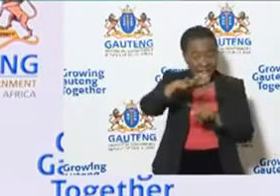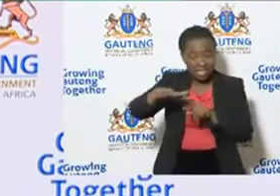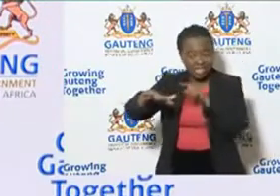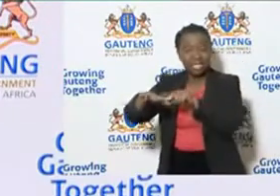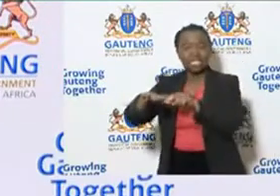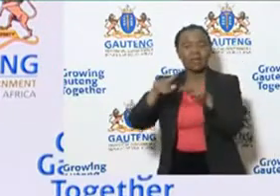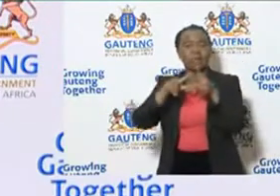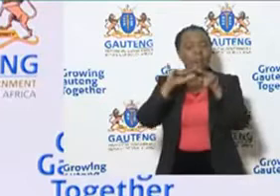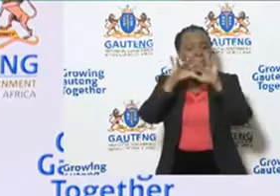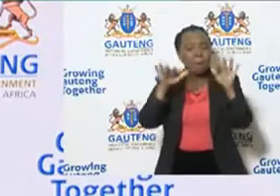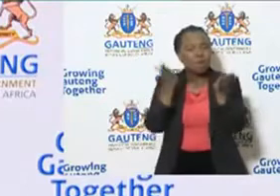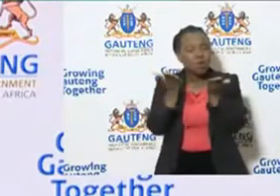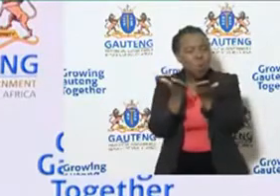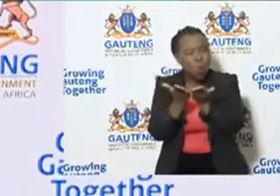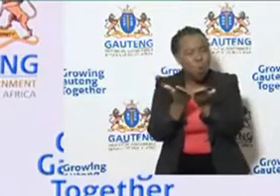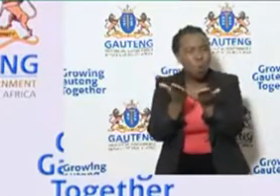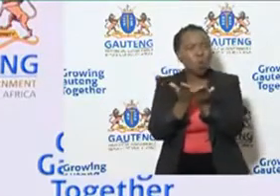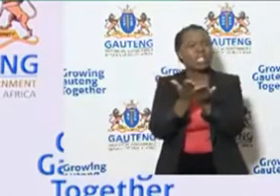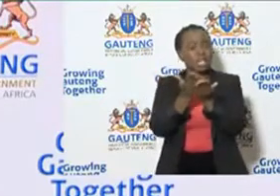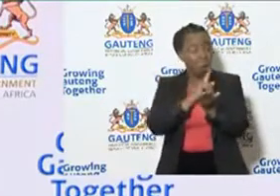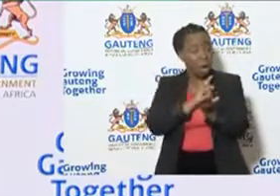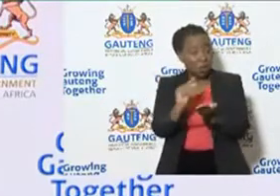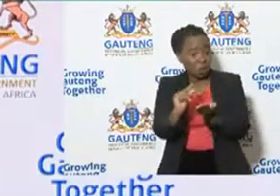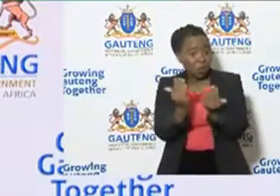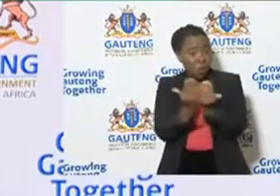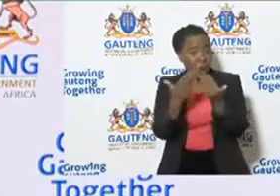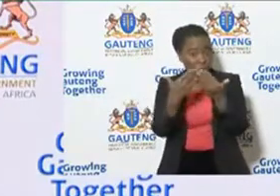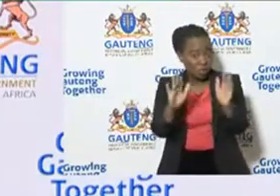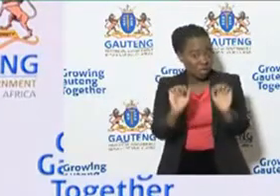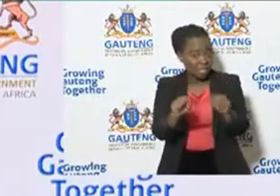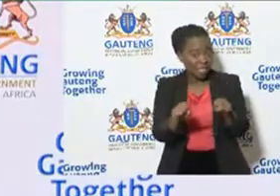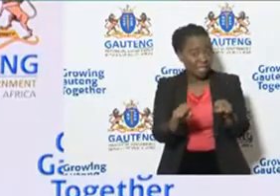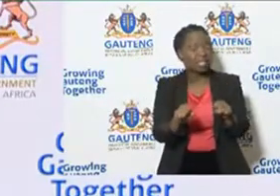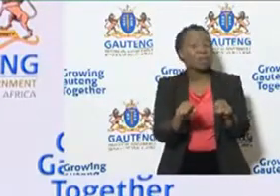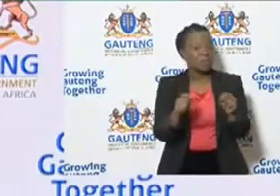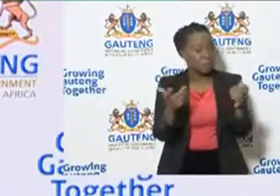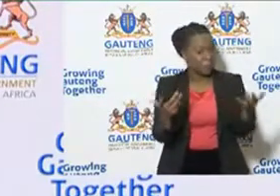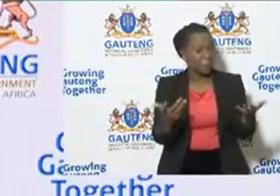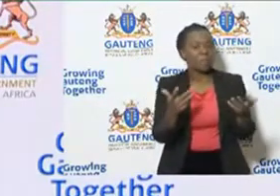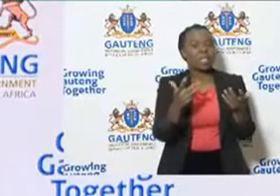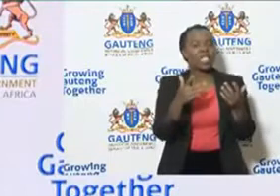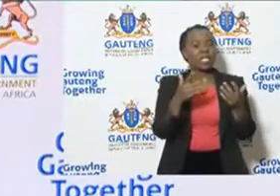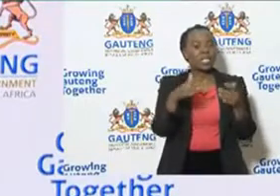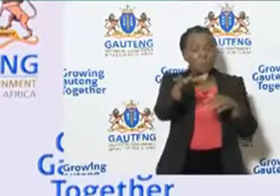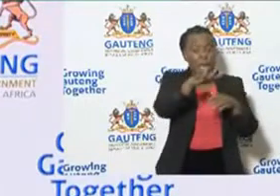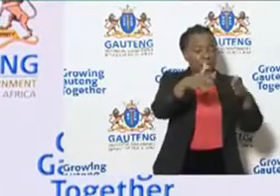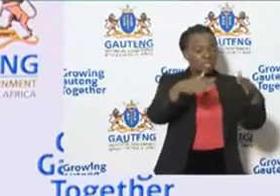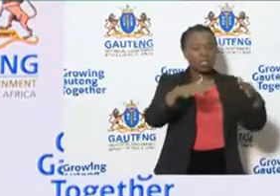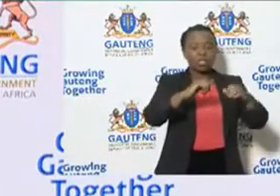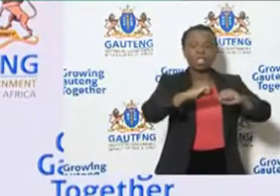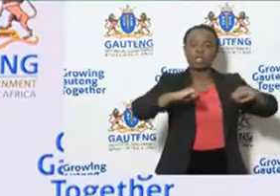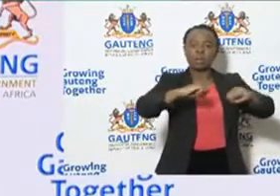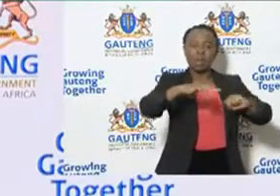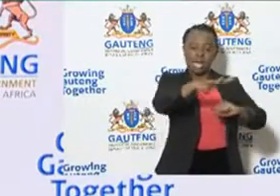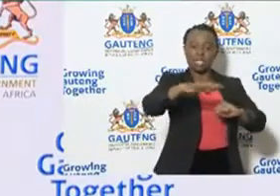public school in that ward, the schools are opening, every open space in that ward,